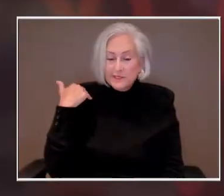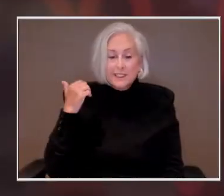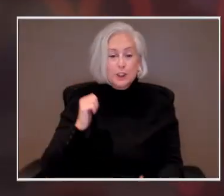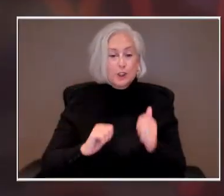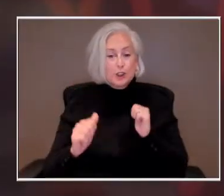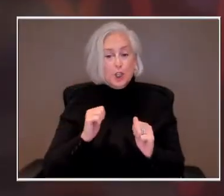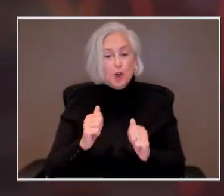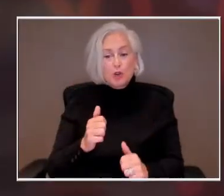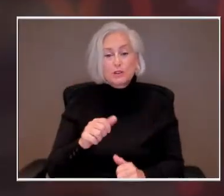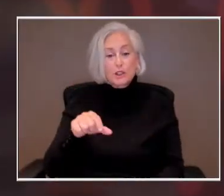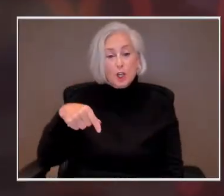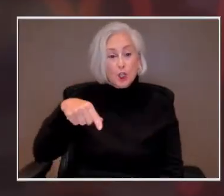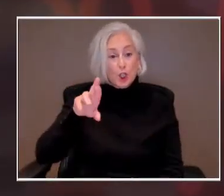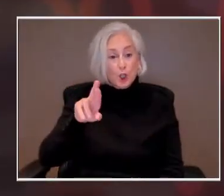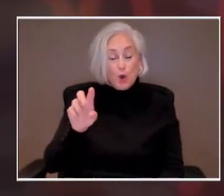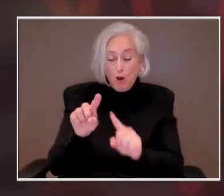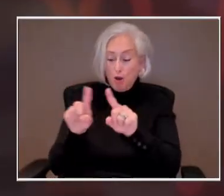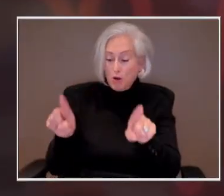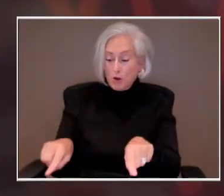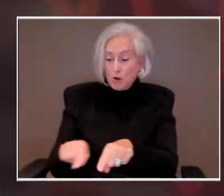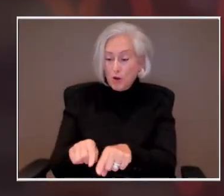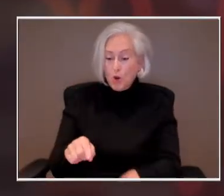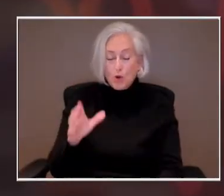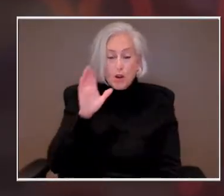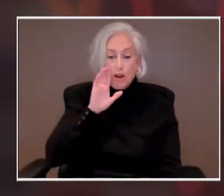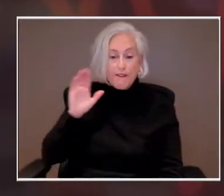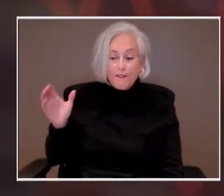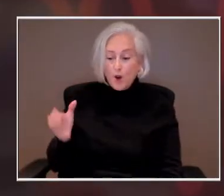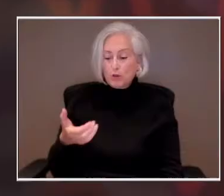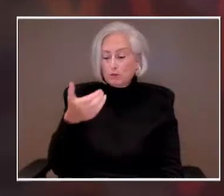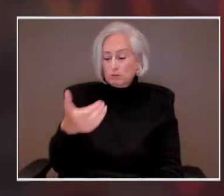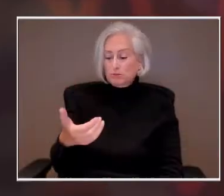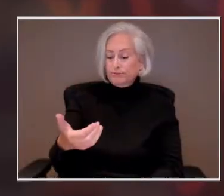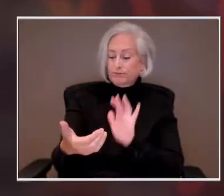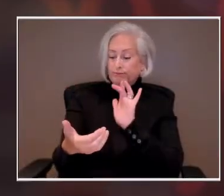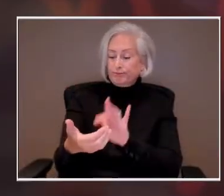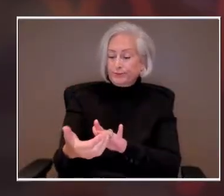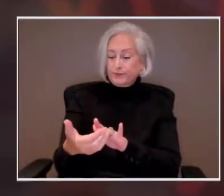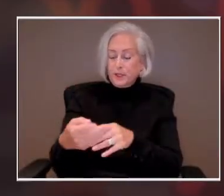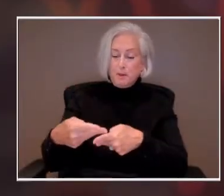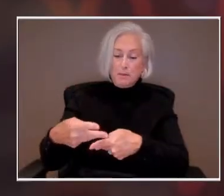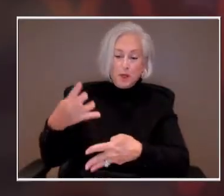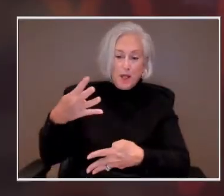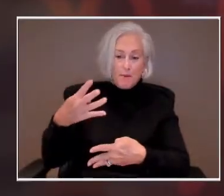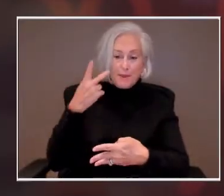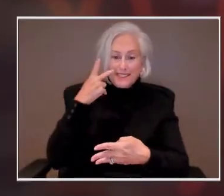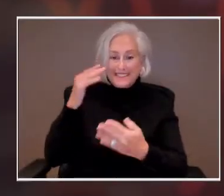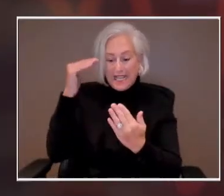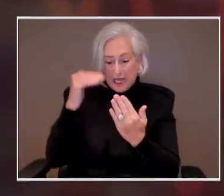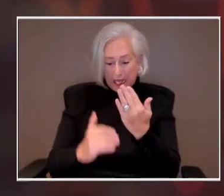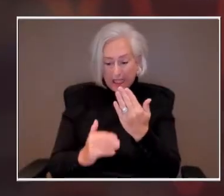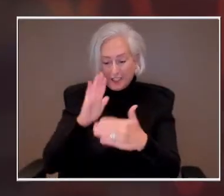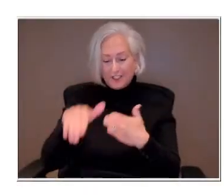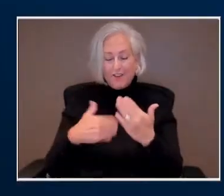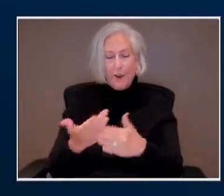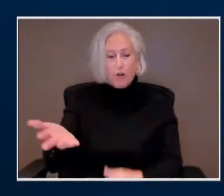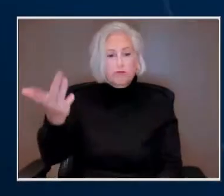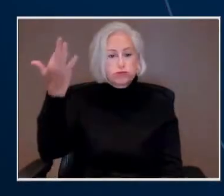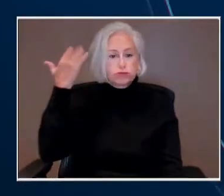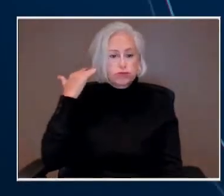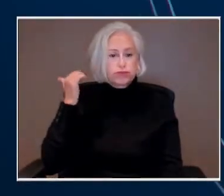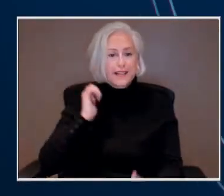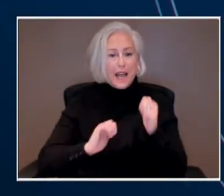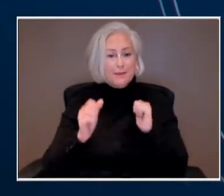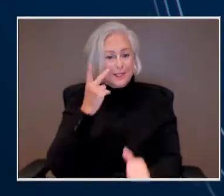that's on your screen right now. It will take you to links of all of our past episodes. And we'll see you right back here tomorrow morning. Coming